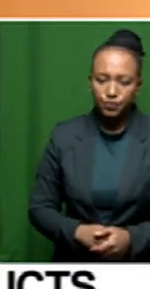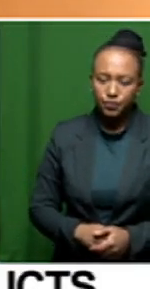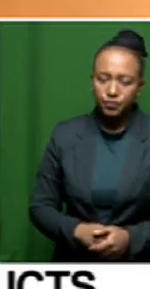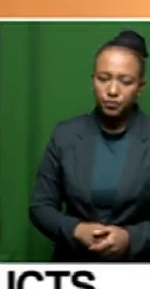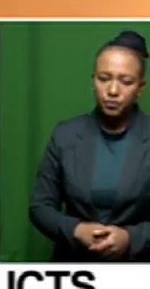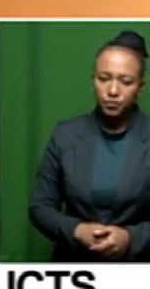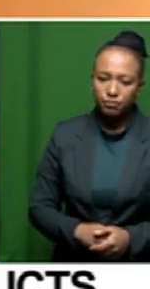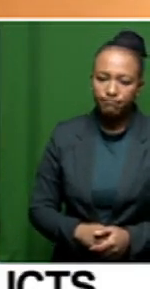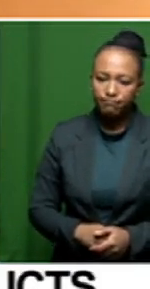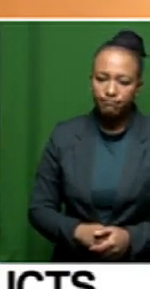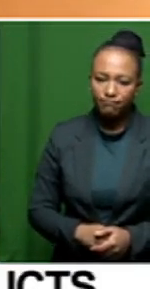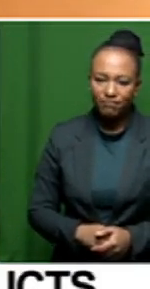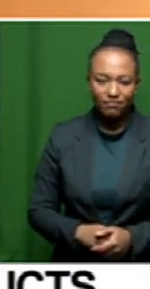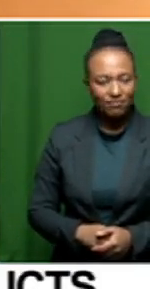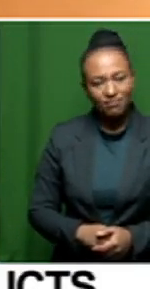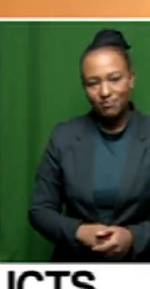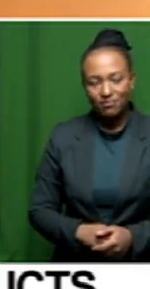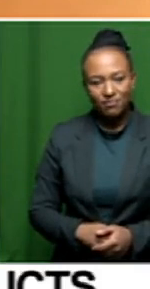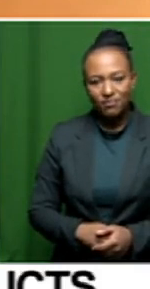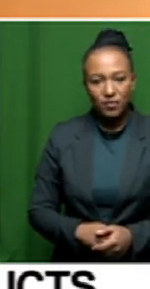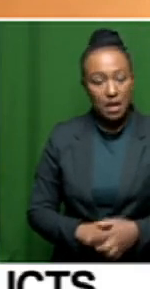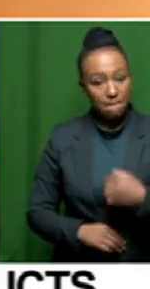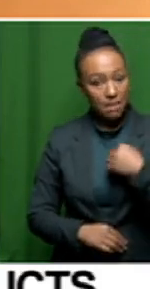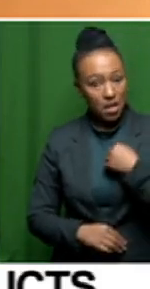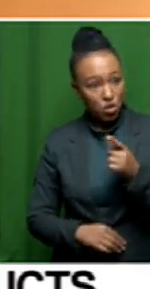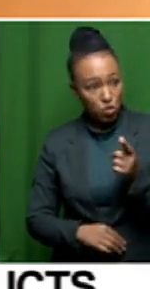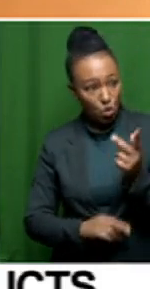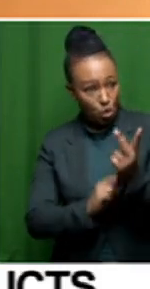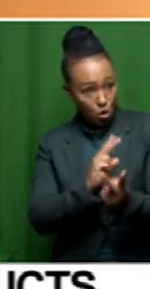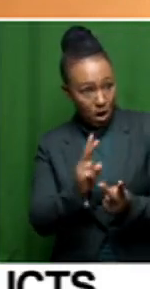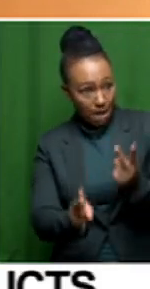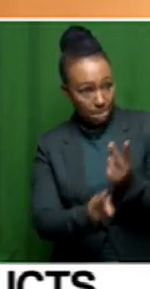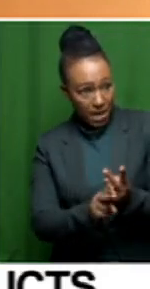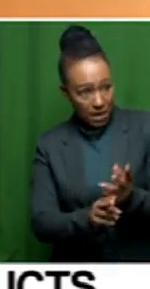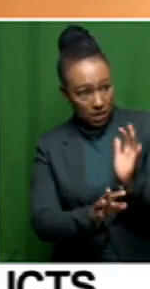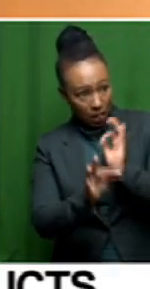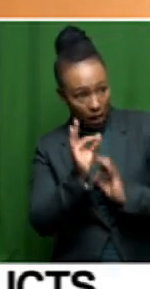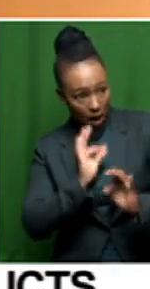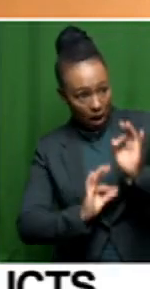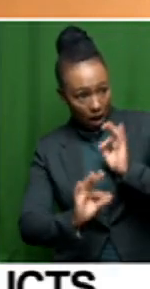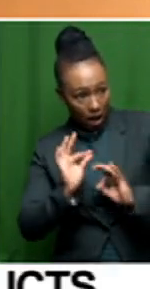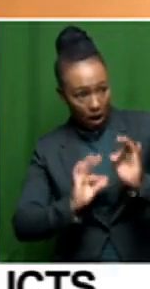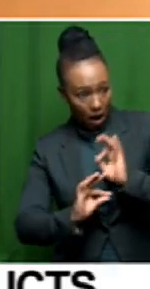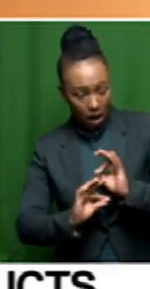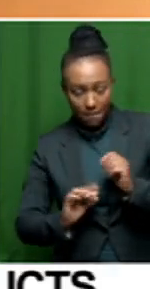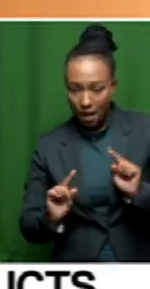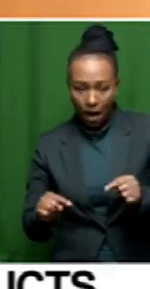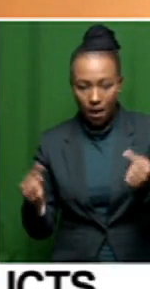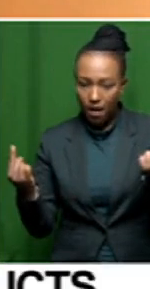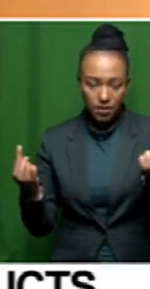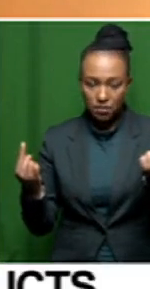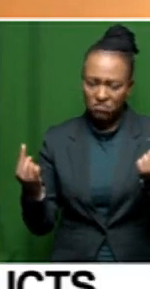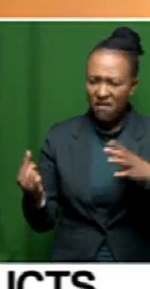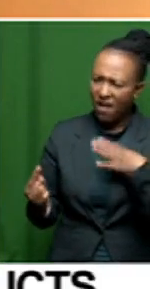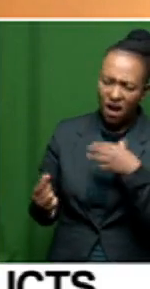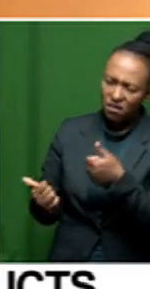You know what? I cannot repeat what we are talking. No, that's all right. That is absolutely fine, Ms. Ngwenya. Remember,